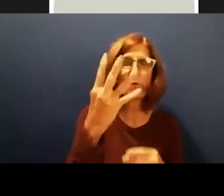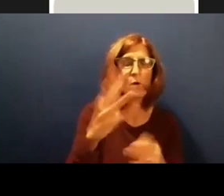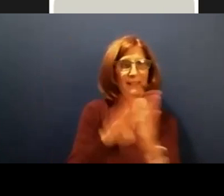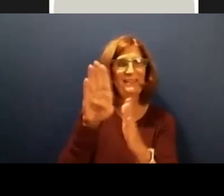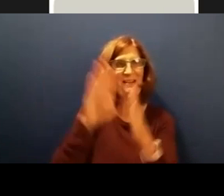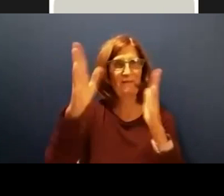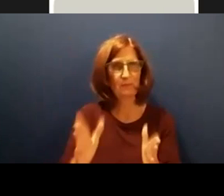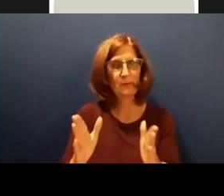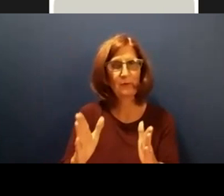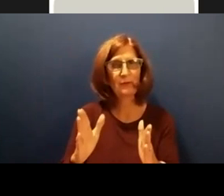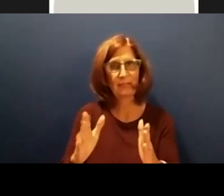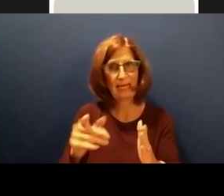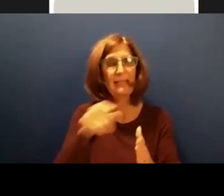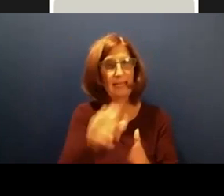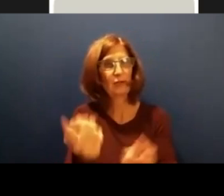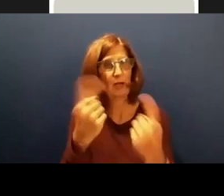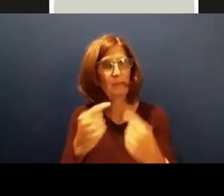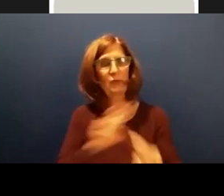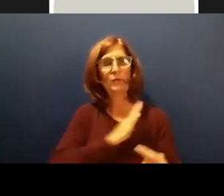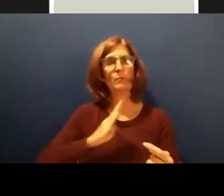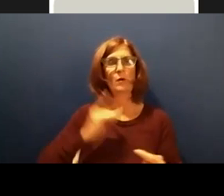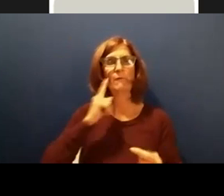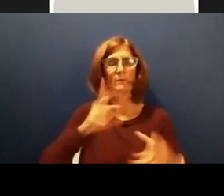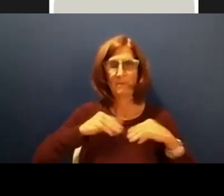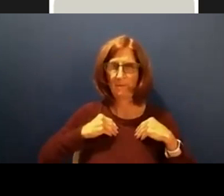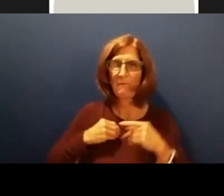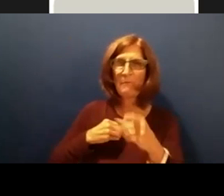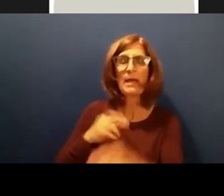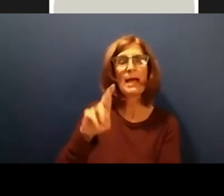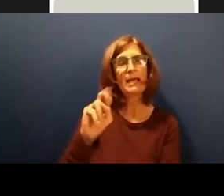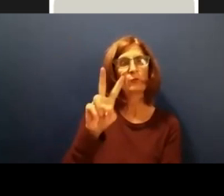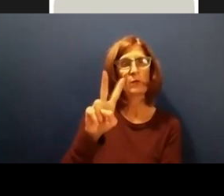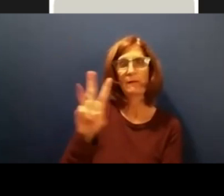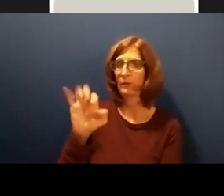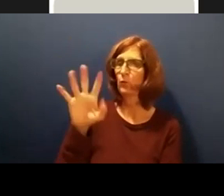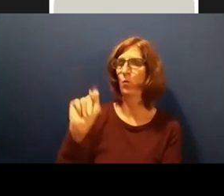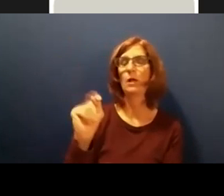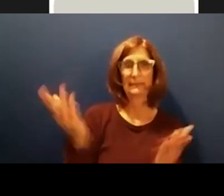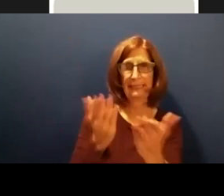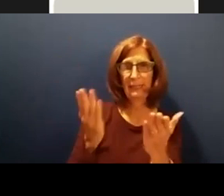for proposal acceptance. I have Reverend Walls here with me today to answer any questions the board may have.